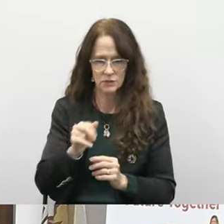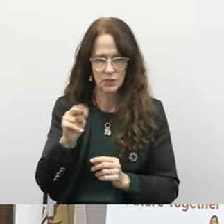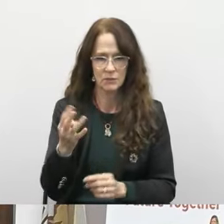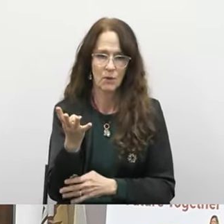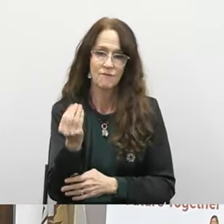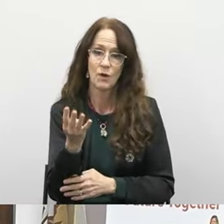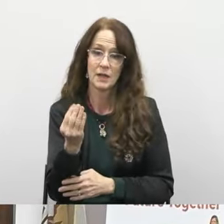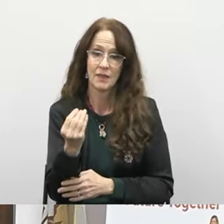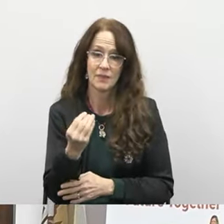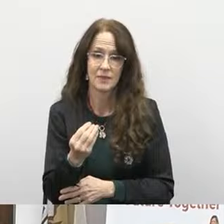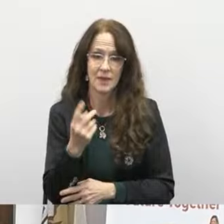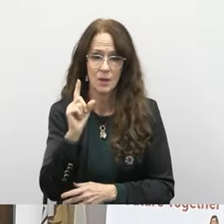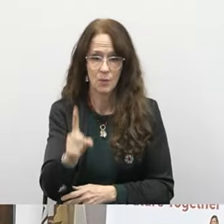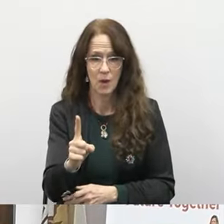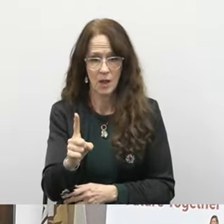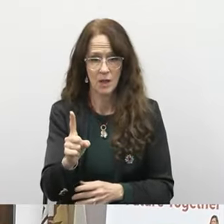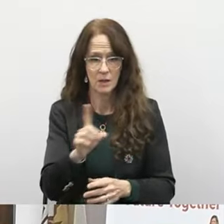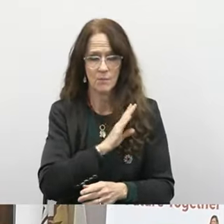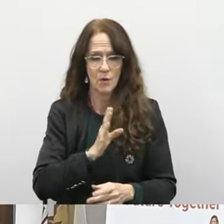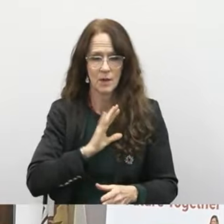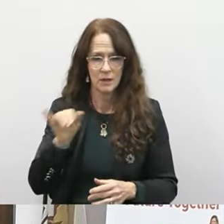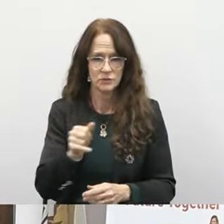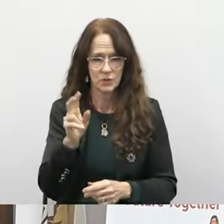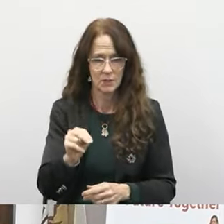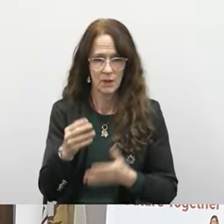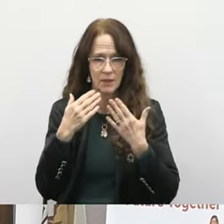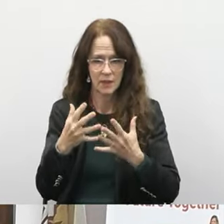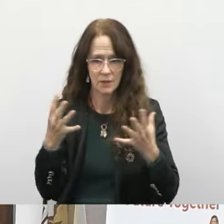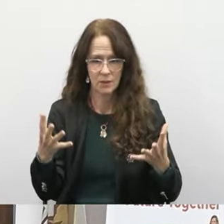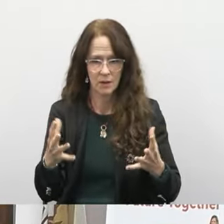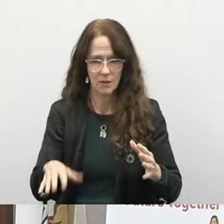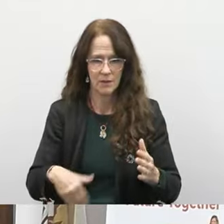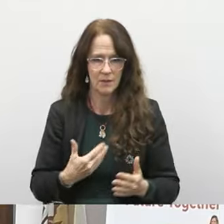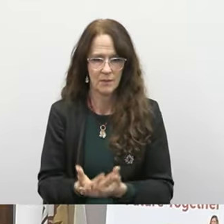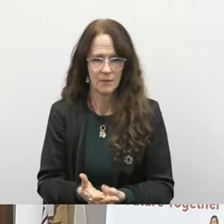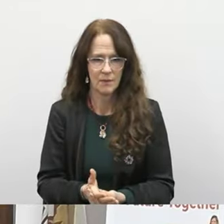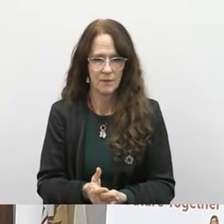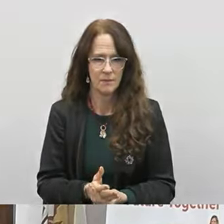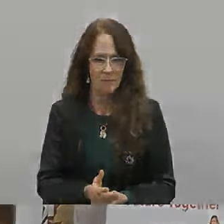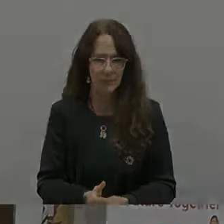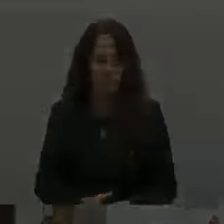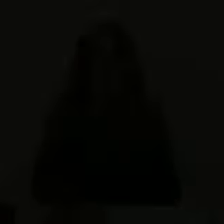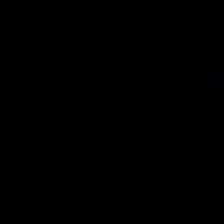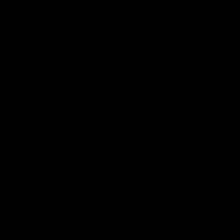14th. We only have one board meeting in January. Thank you all. Good night. Happy holidays.